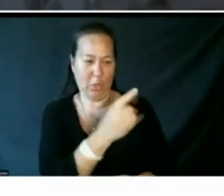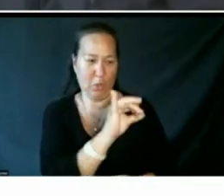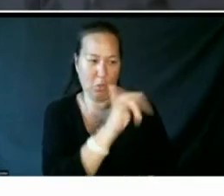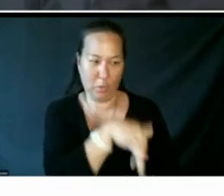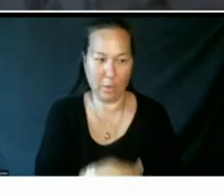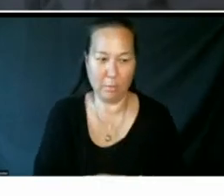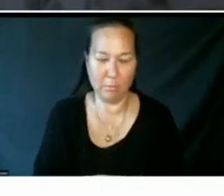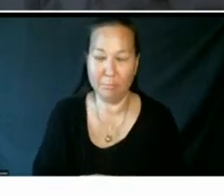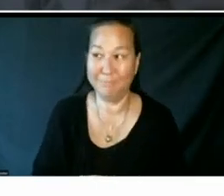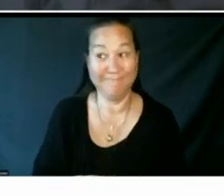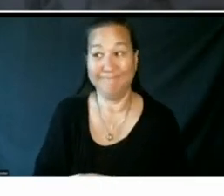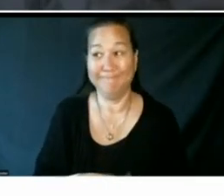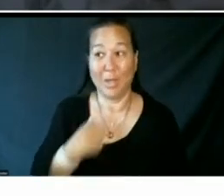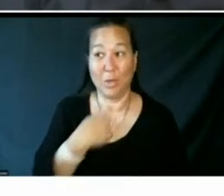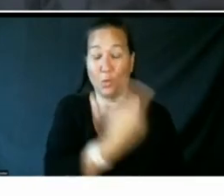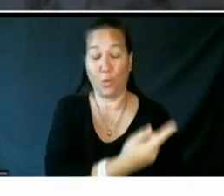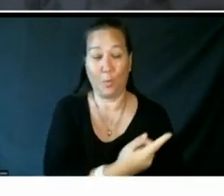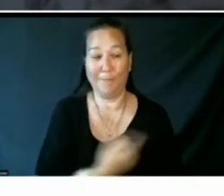again,